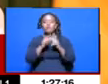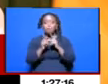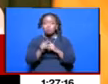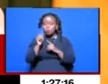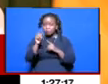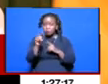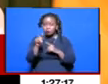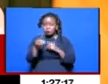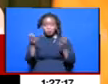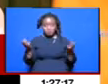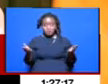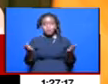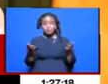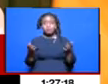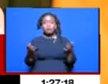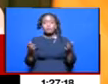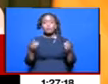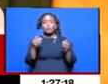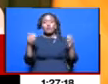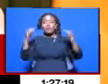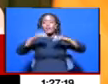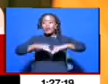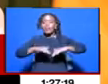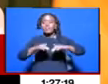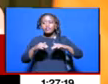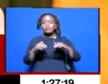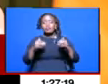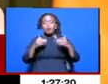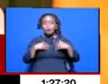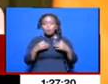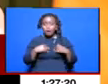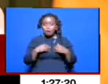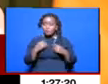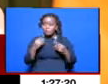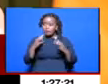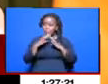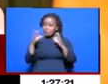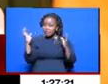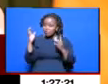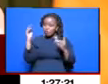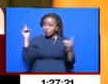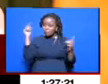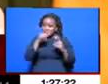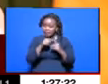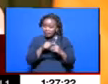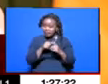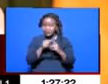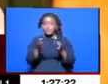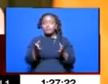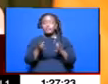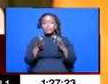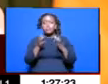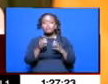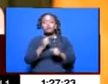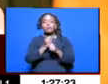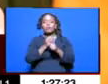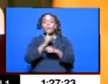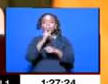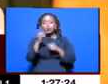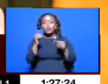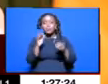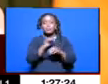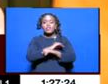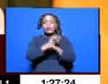caucuses and rallies would have as their main objective the need to firstly clarify the